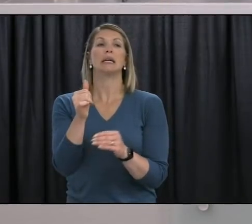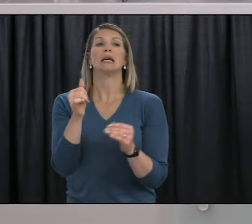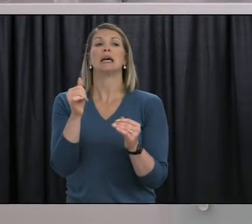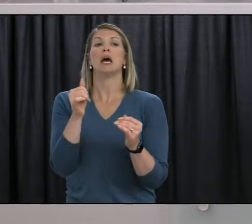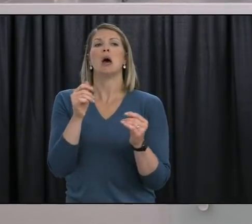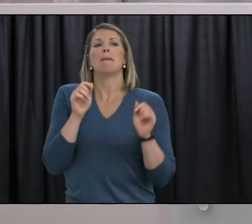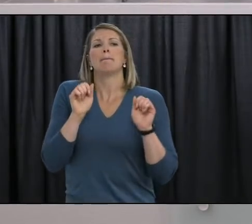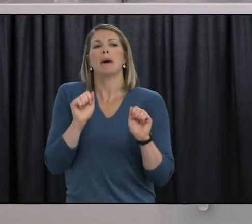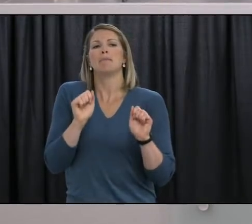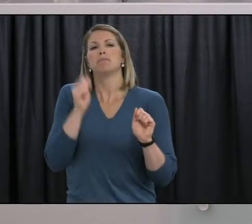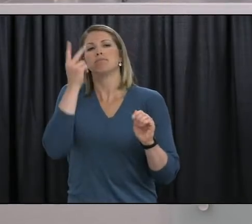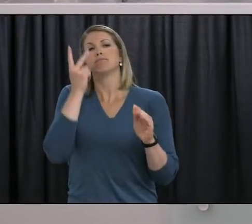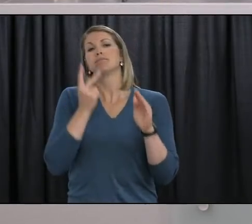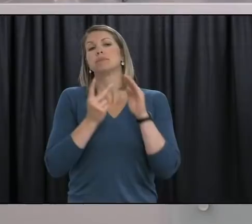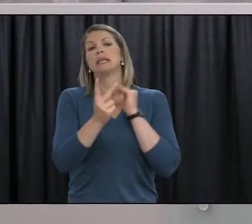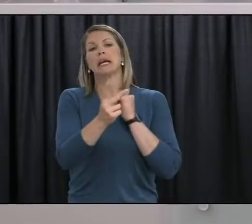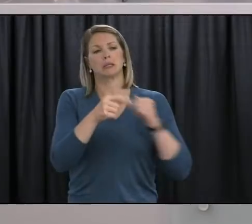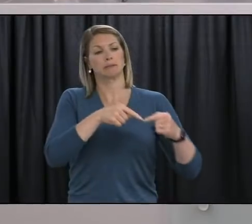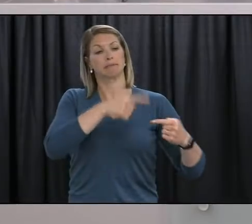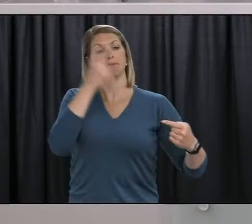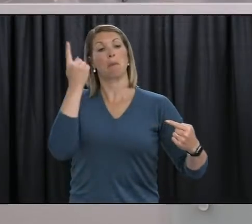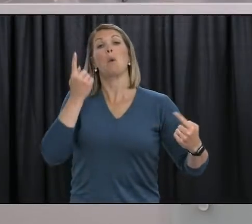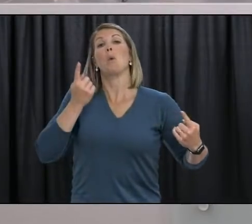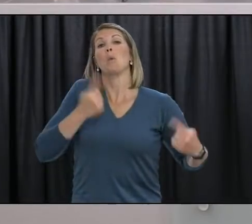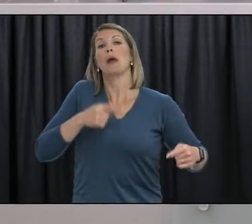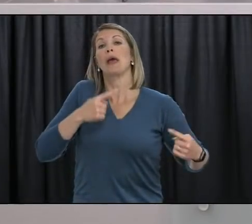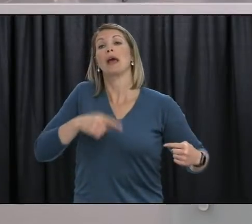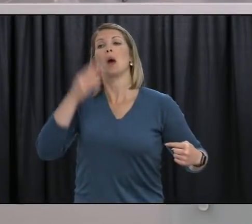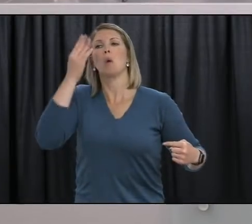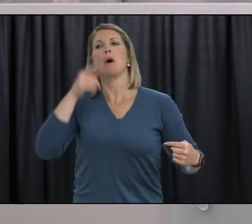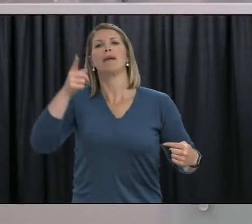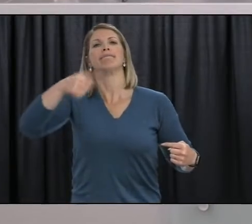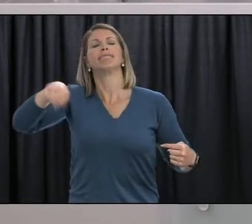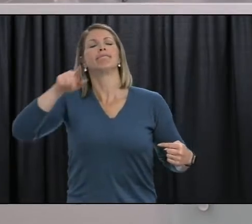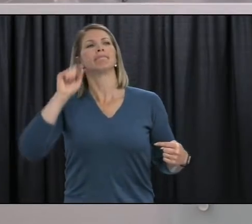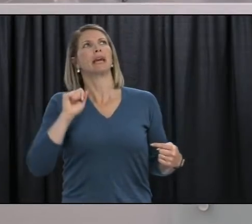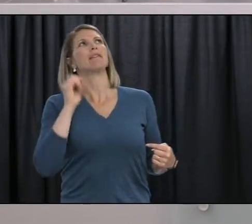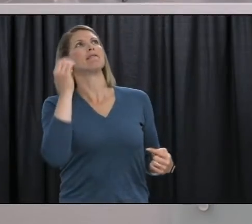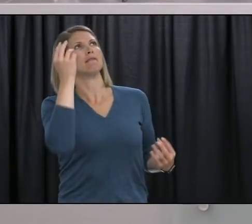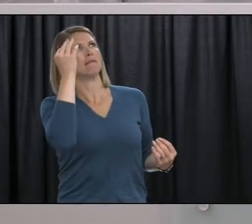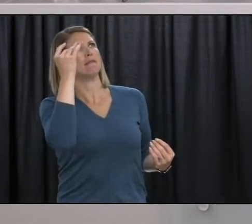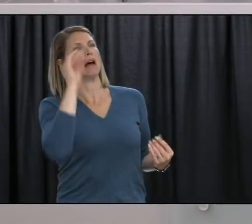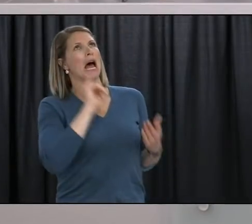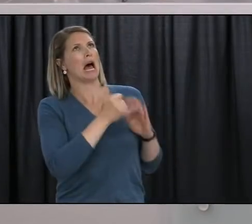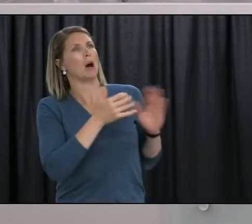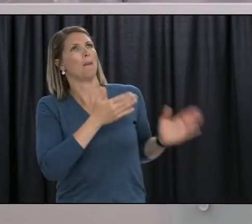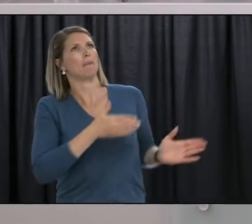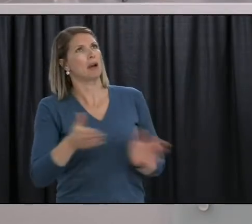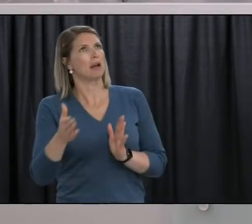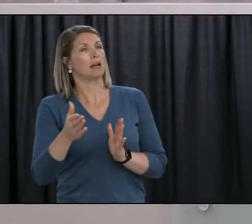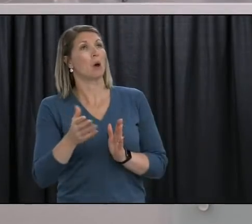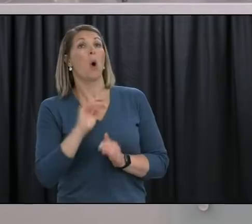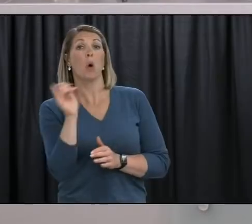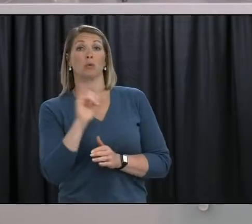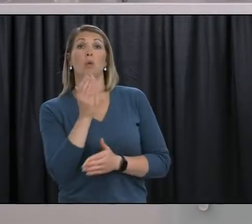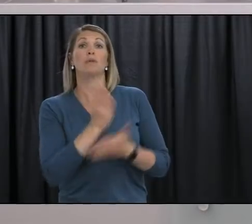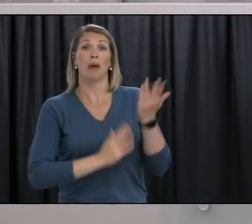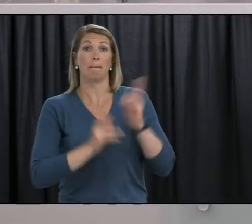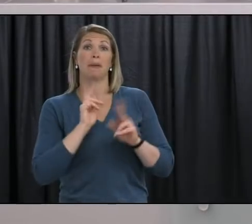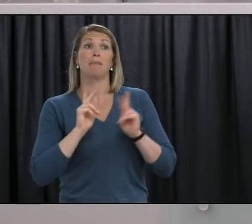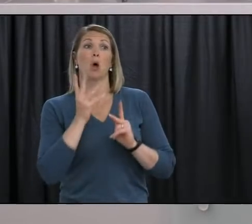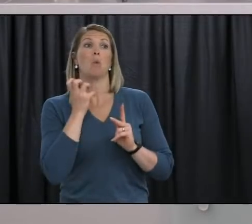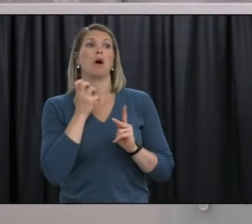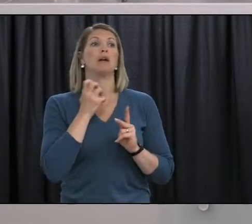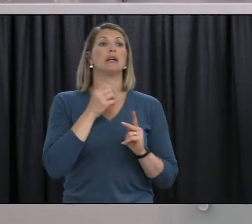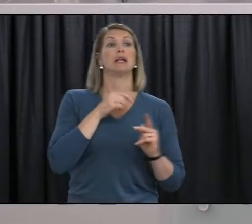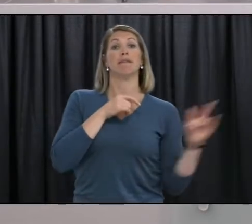like reservations for those outside or inside the province who are wondering if they should book or cancel their reservations, as many of these places book up far in